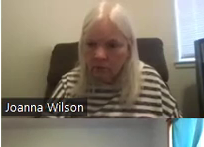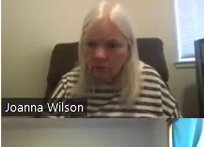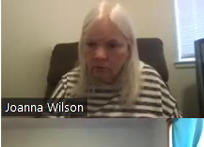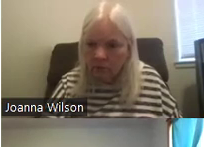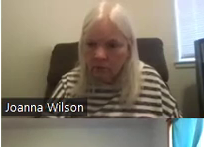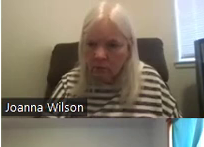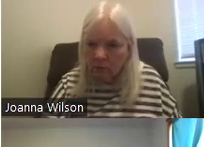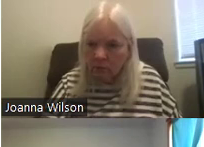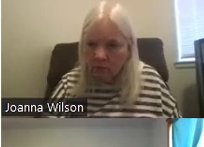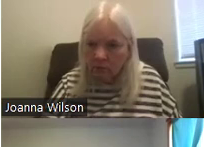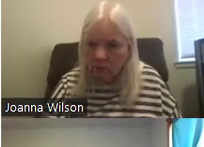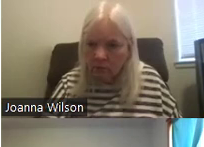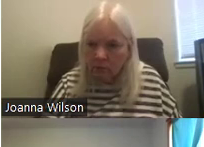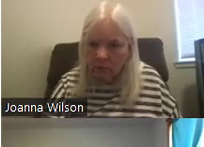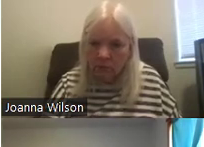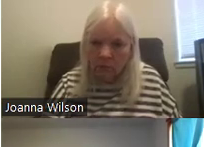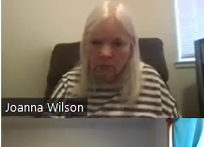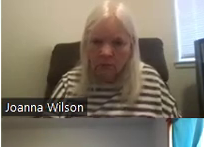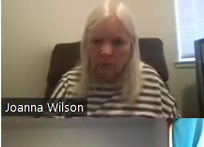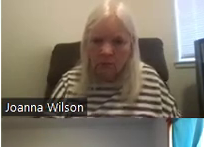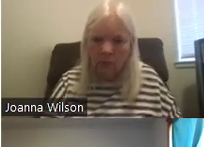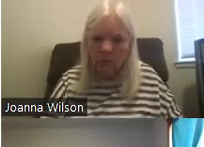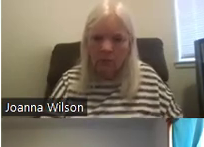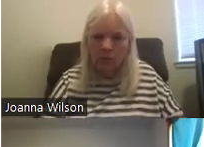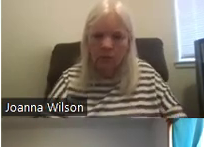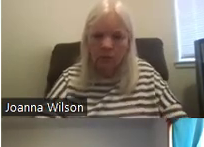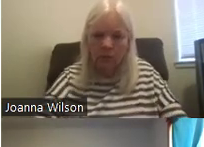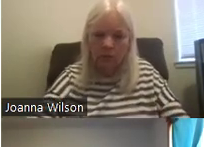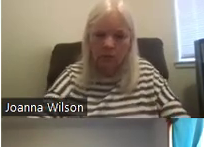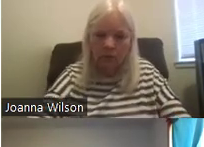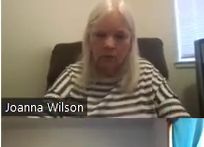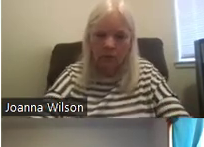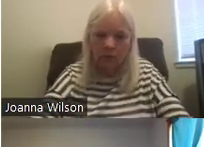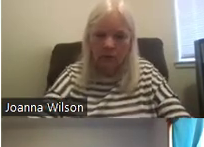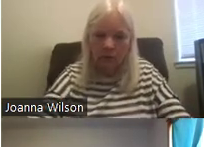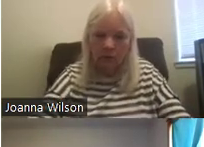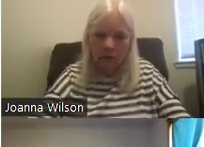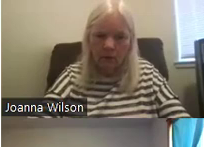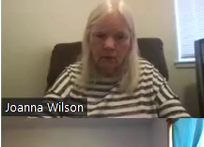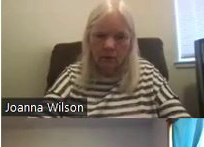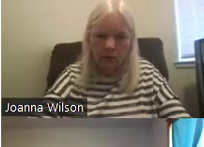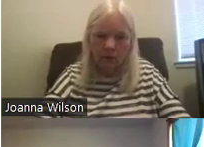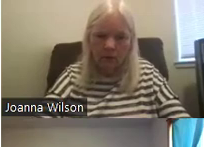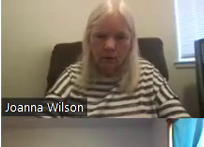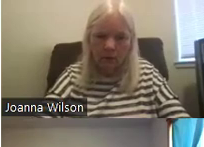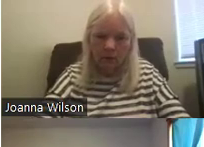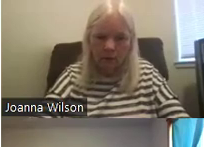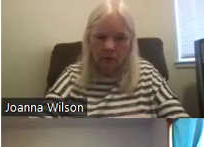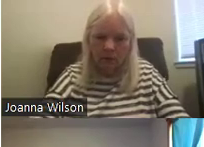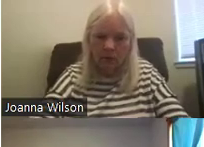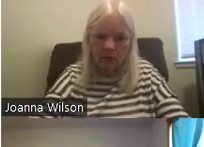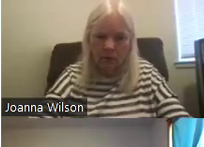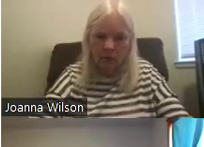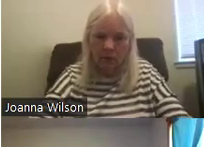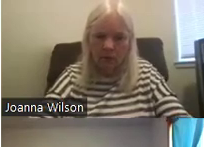replace him. If you know a good candidate, please send them our way. I am happy to welcome Laura McKean as a new member